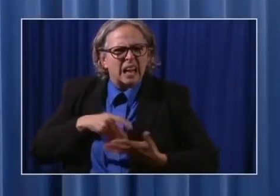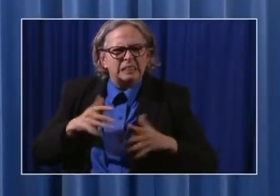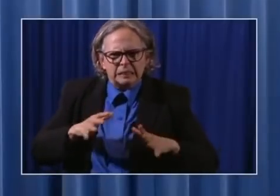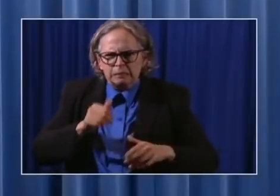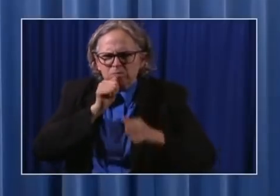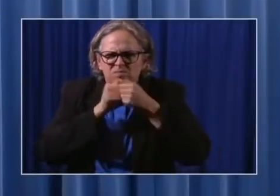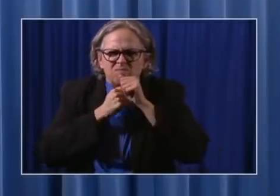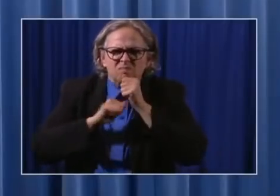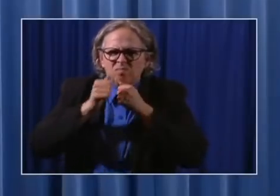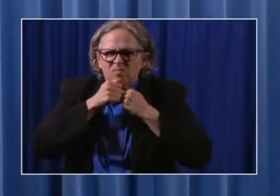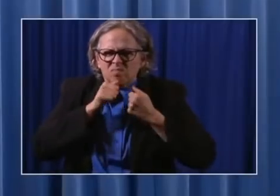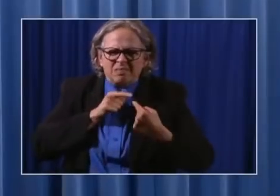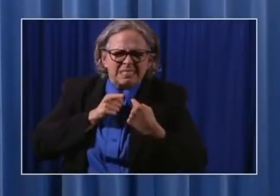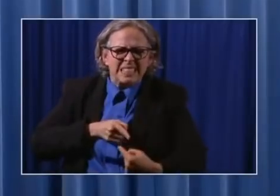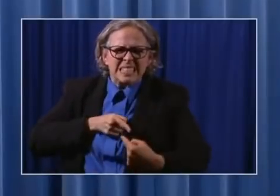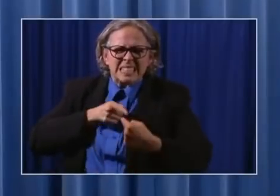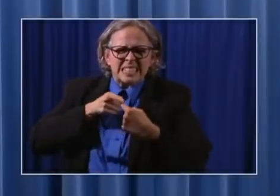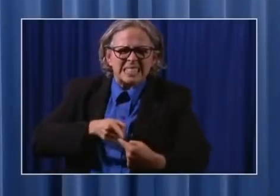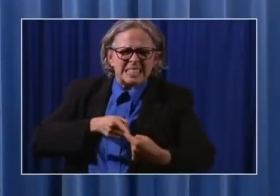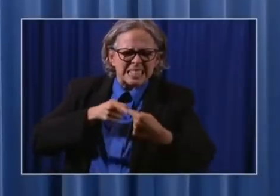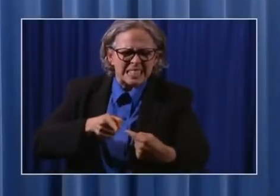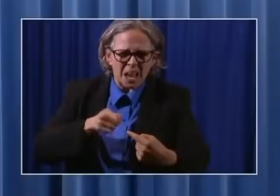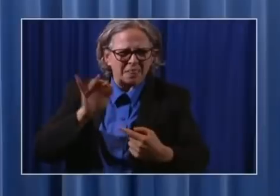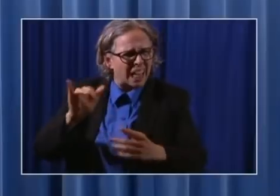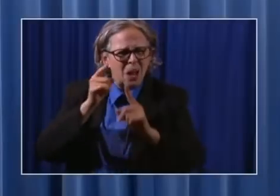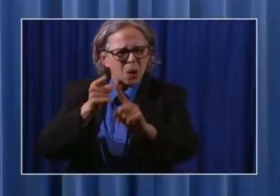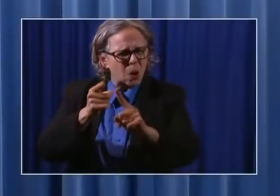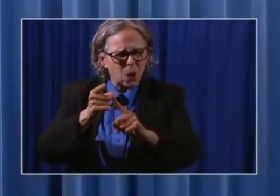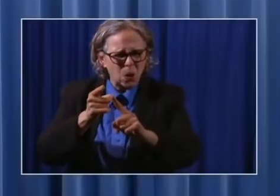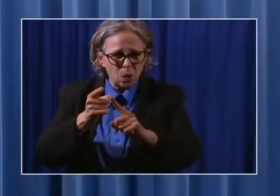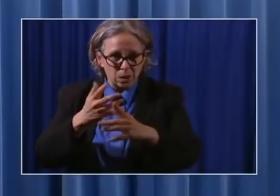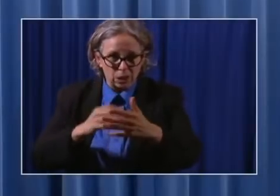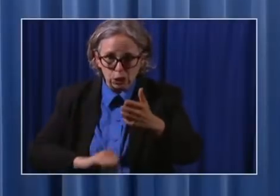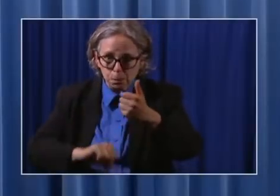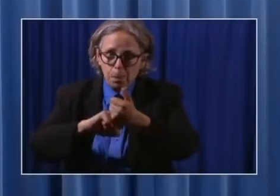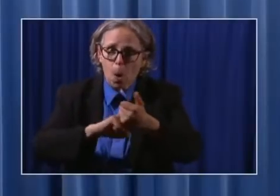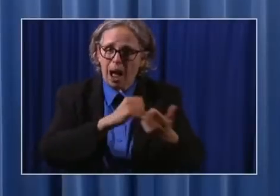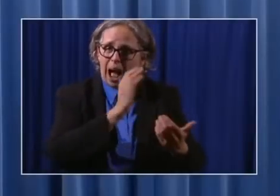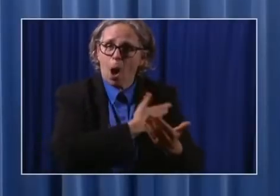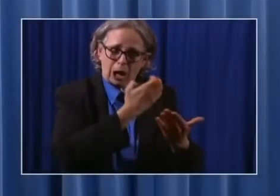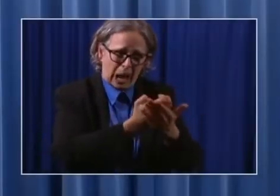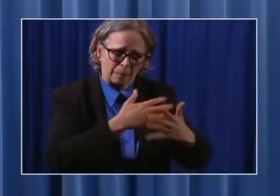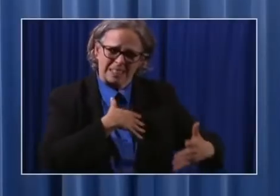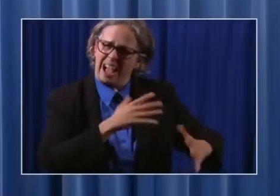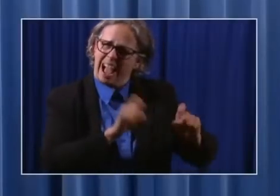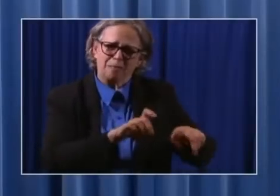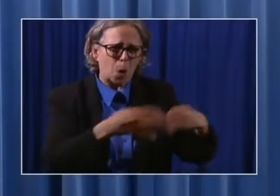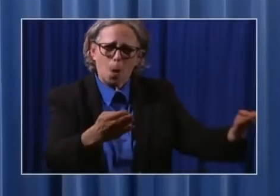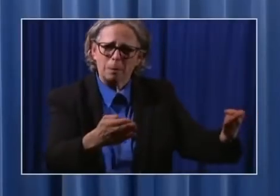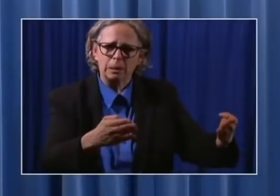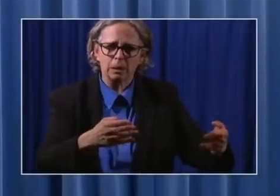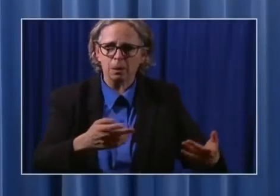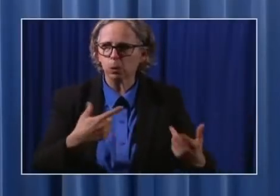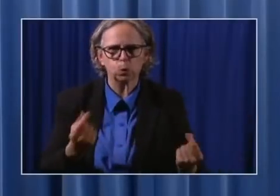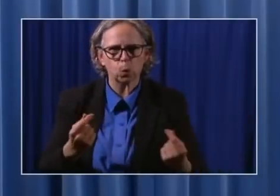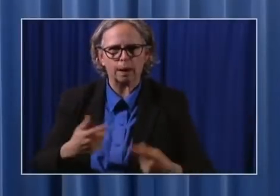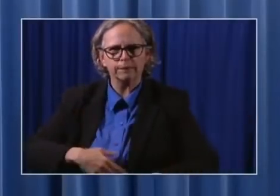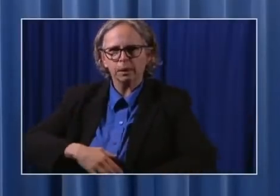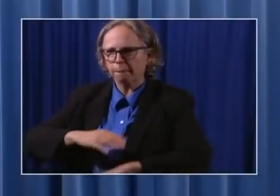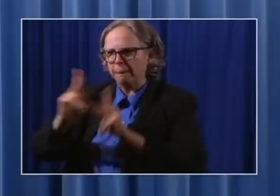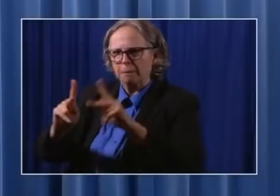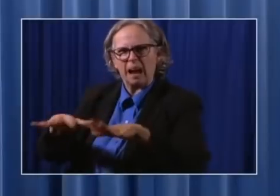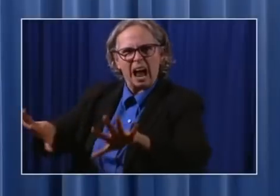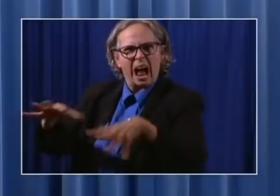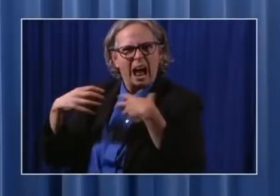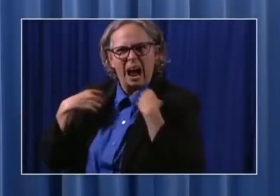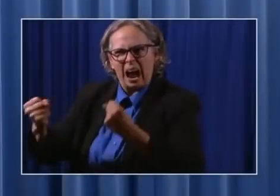what that is. So the goal is keep our economy going, same time, keep these cases down. The simple way you do